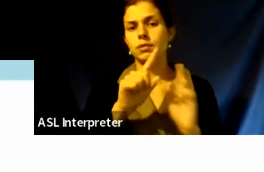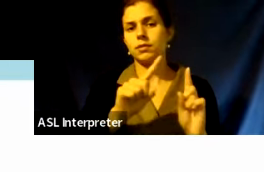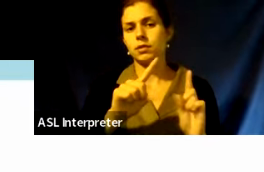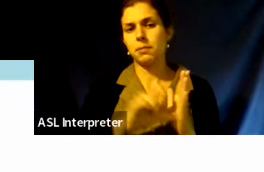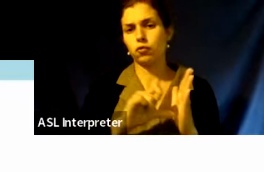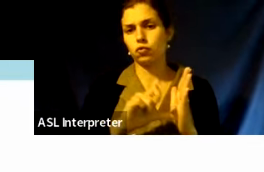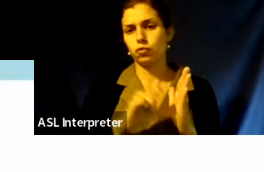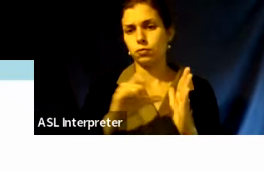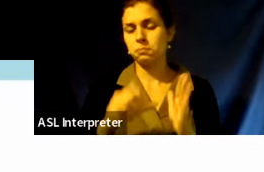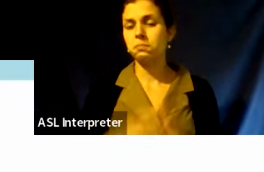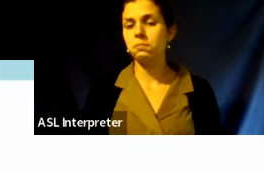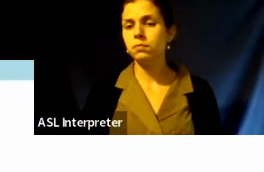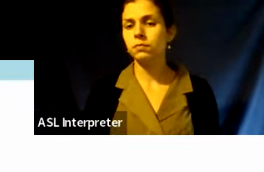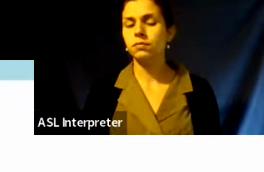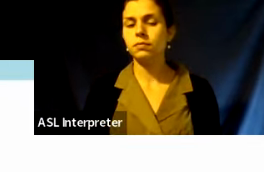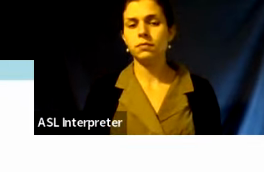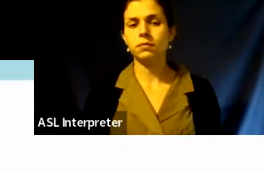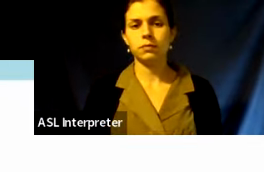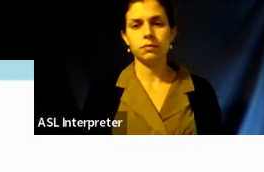So let me go ahead and